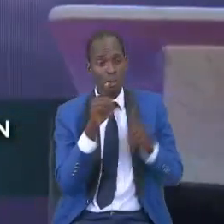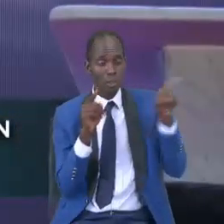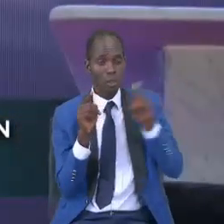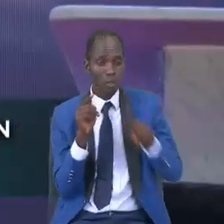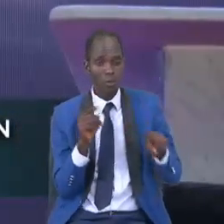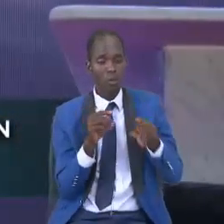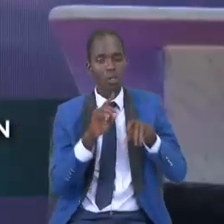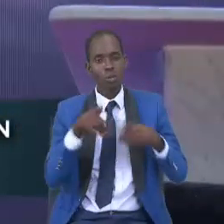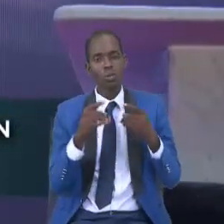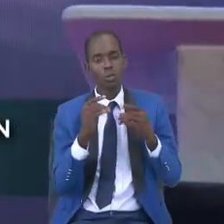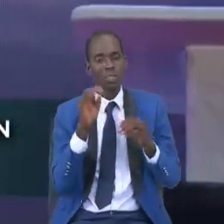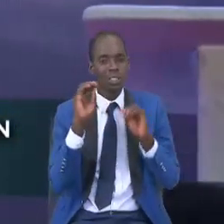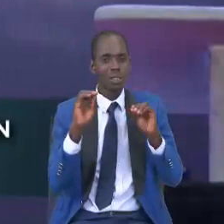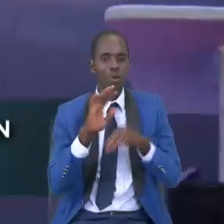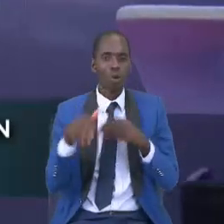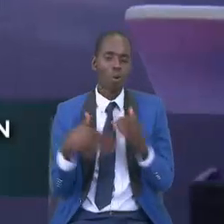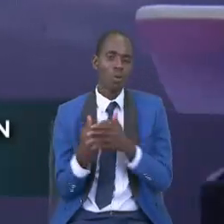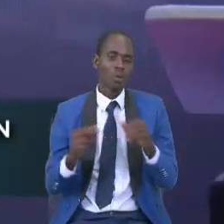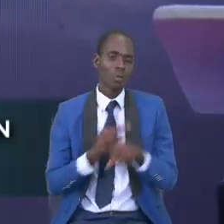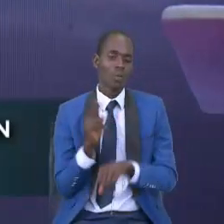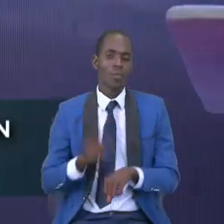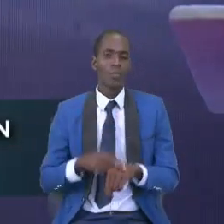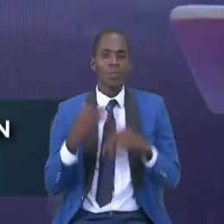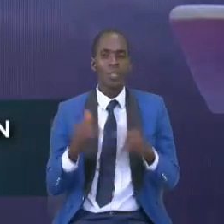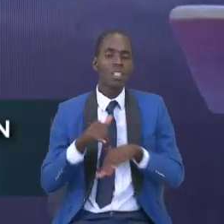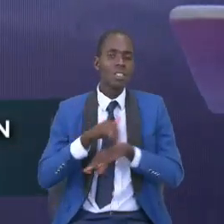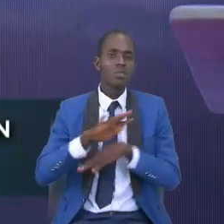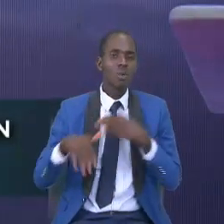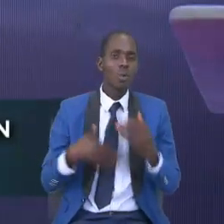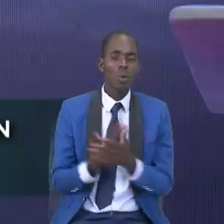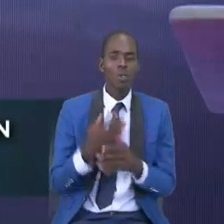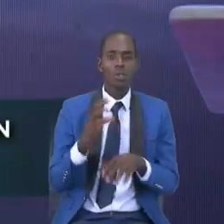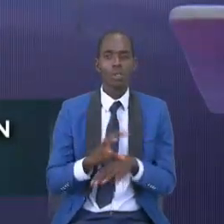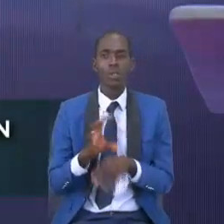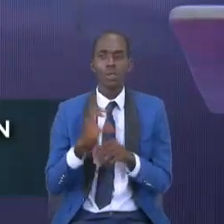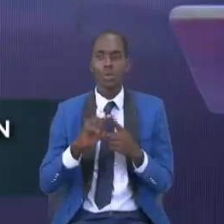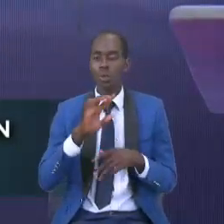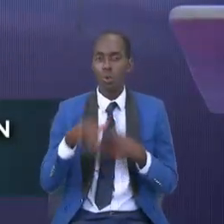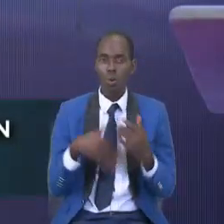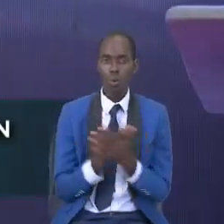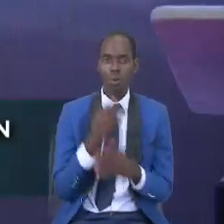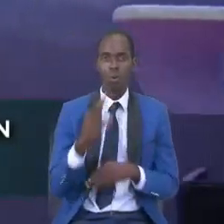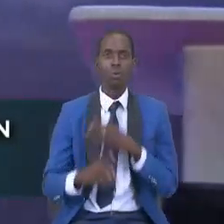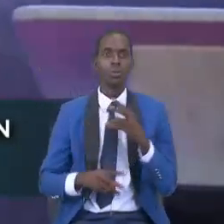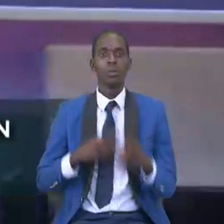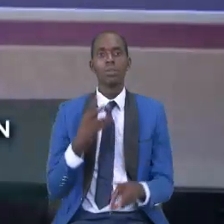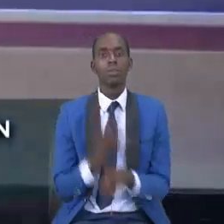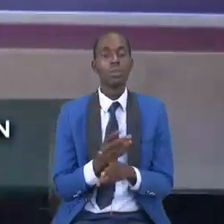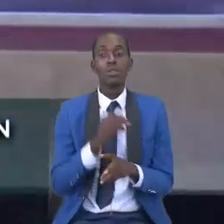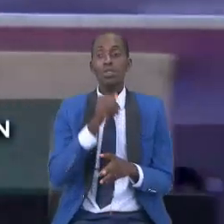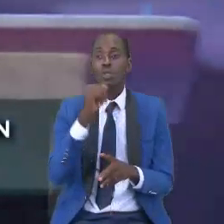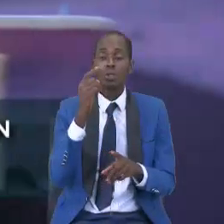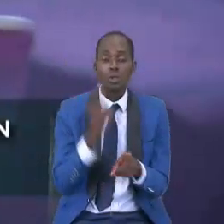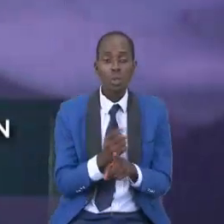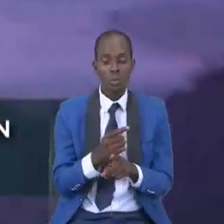all nations. He's sending the whole church with the whole world to the whole world, not just